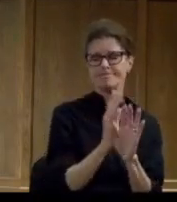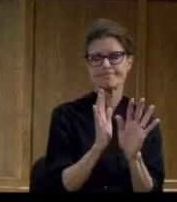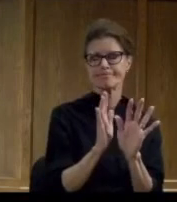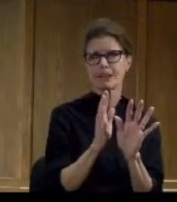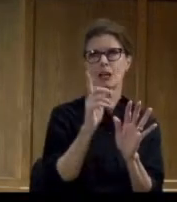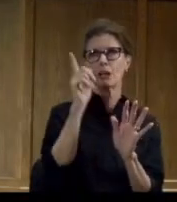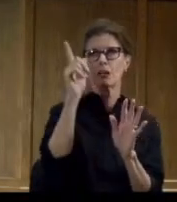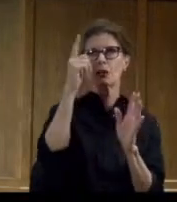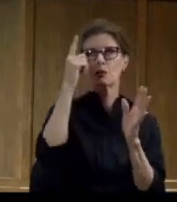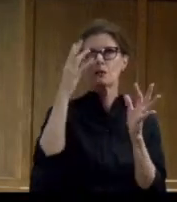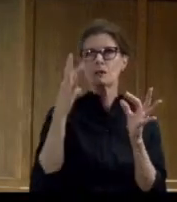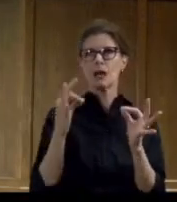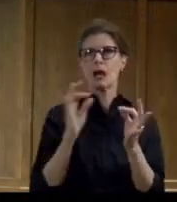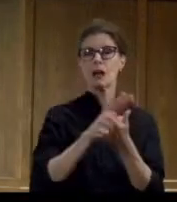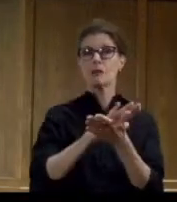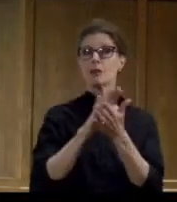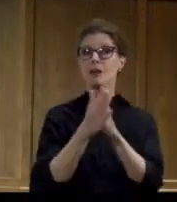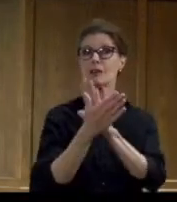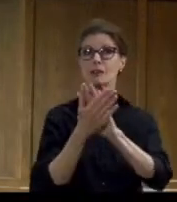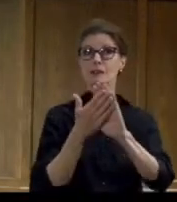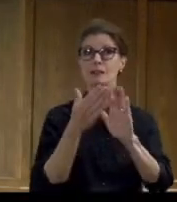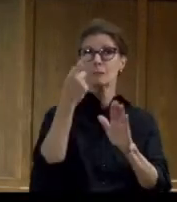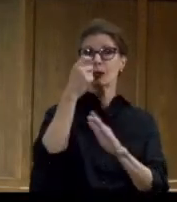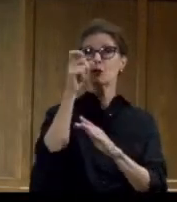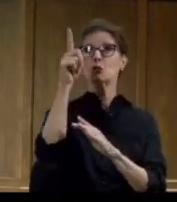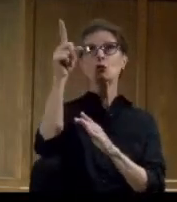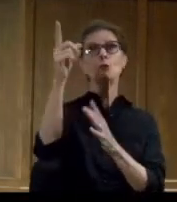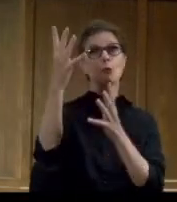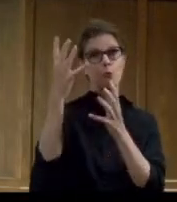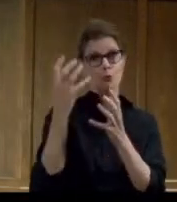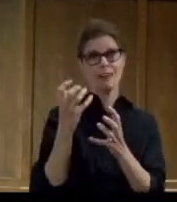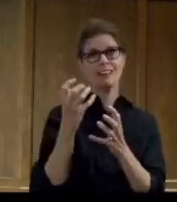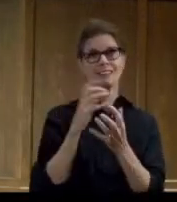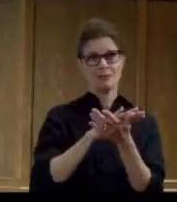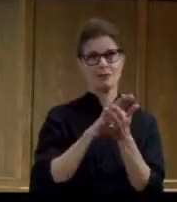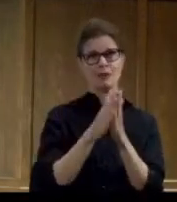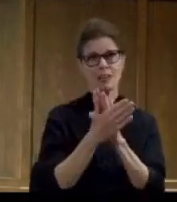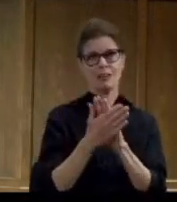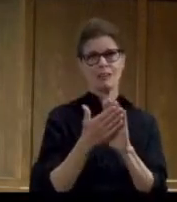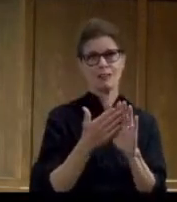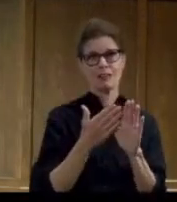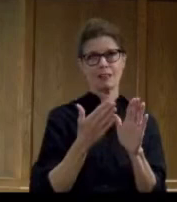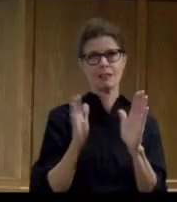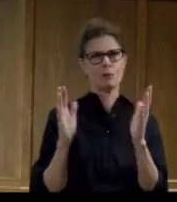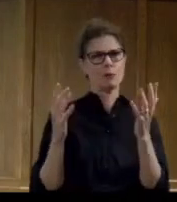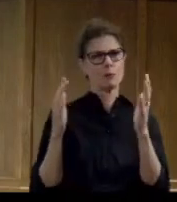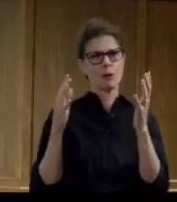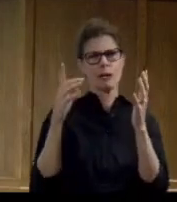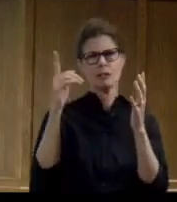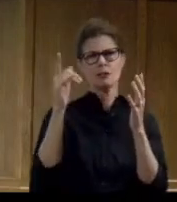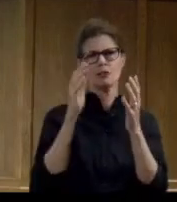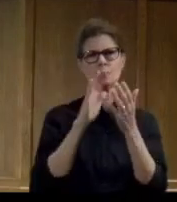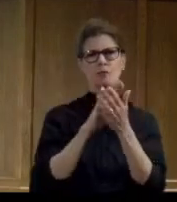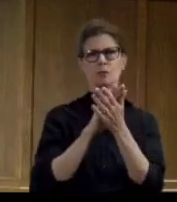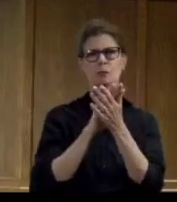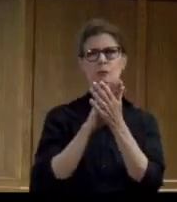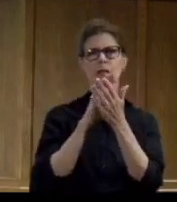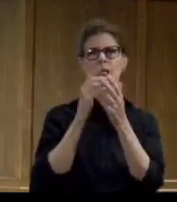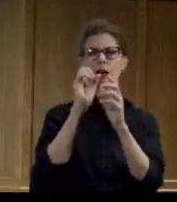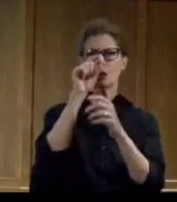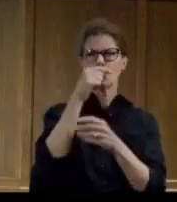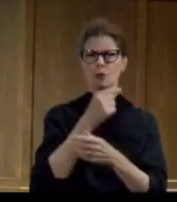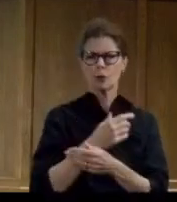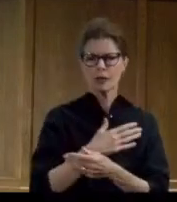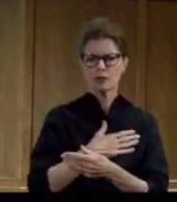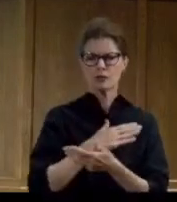you wanted to. And we praise you for being a forgiving and gracious God. And we pray, Father, that we can be